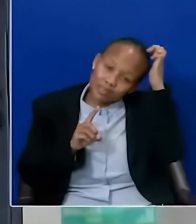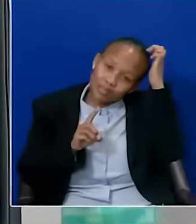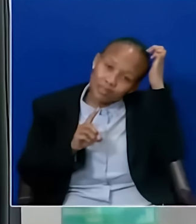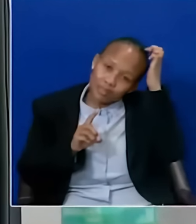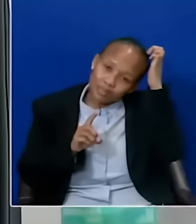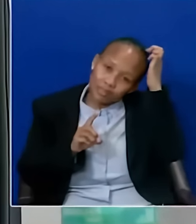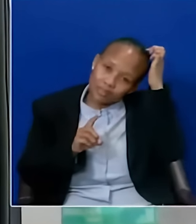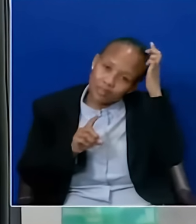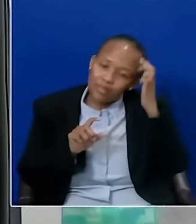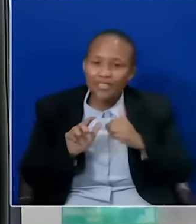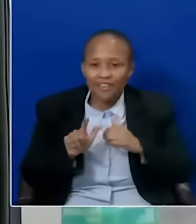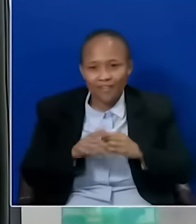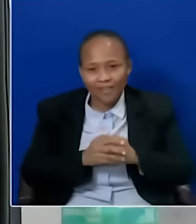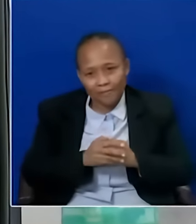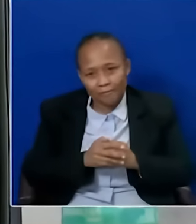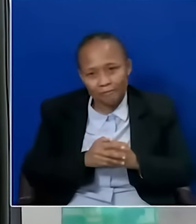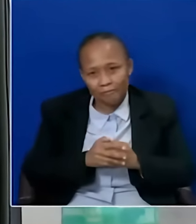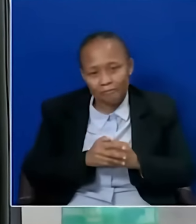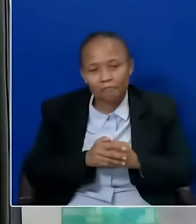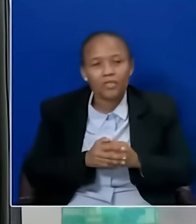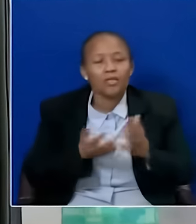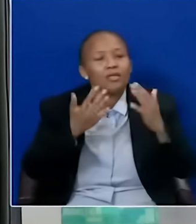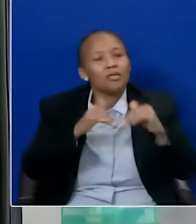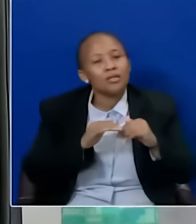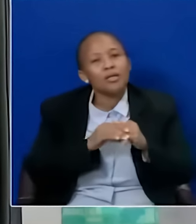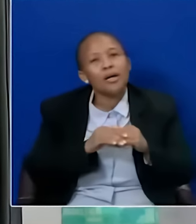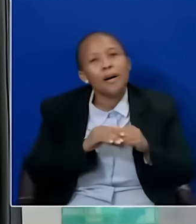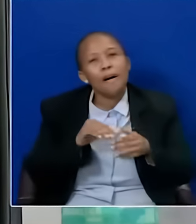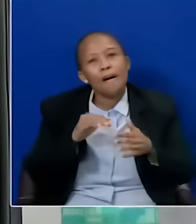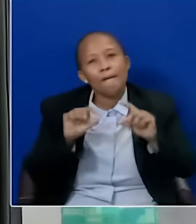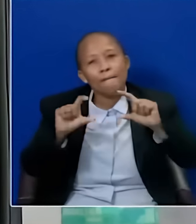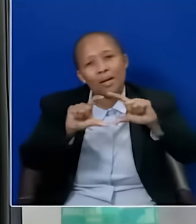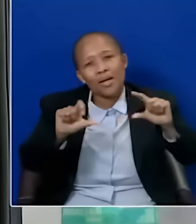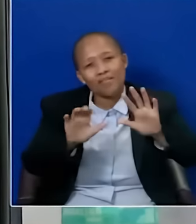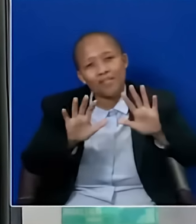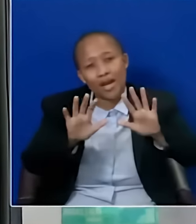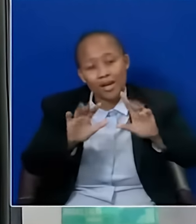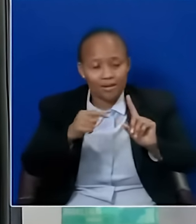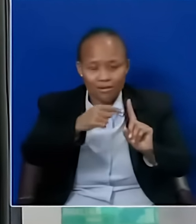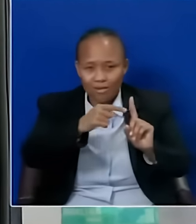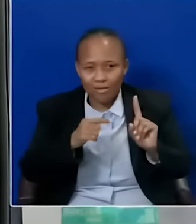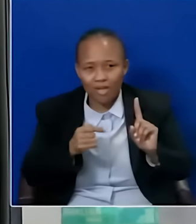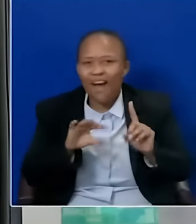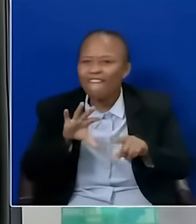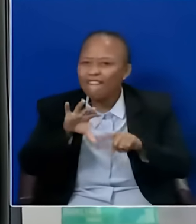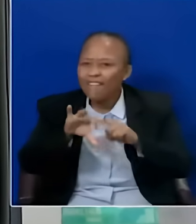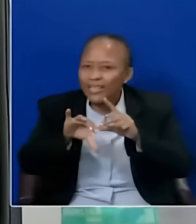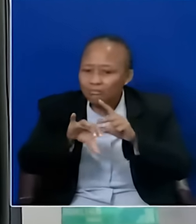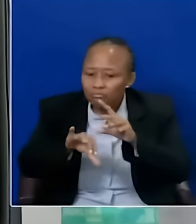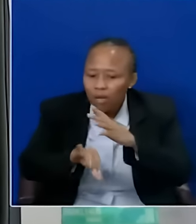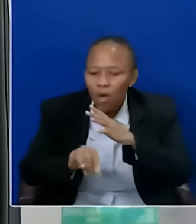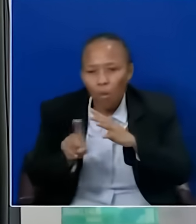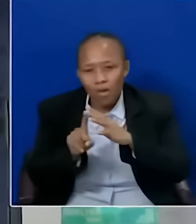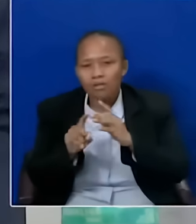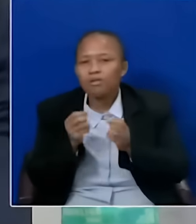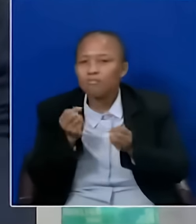I read paragraph 10 where he is now giving his findings. Yes. And in that paragraph, that's where now